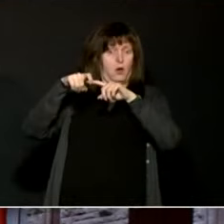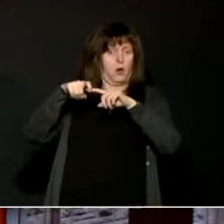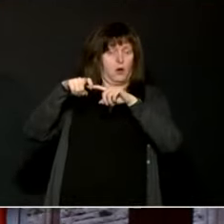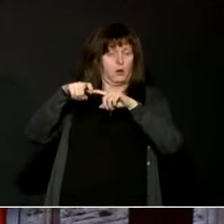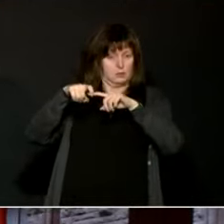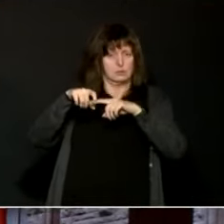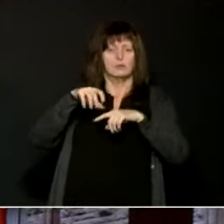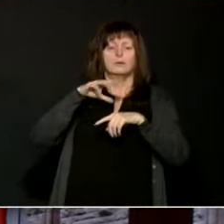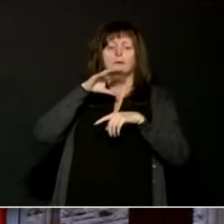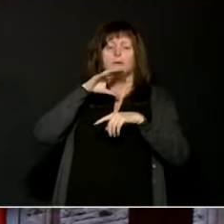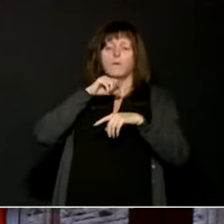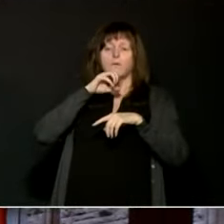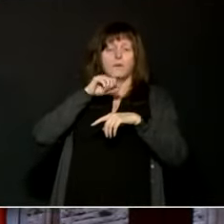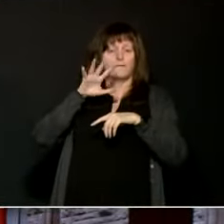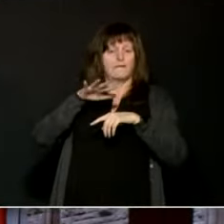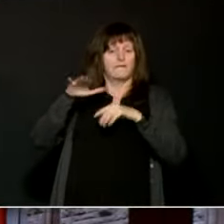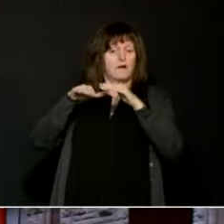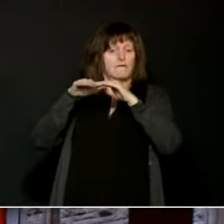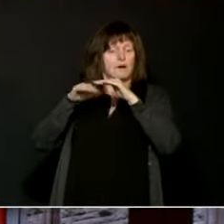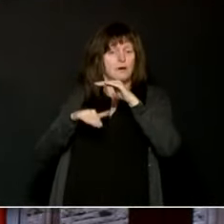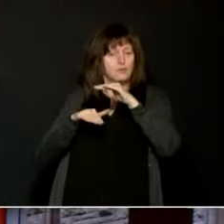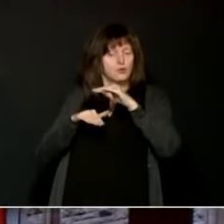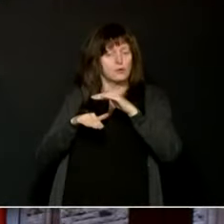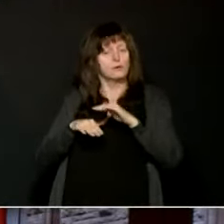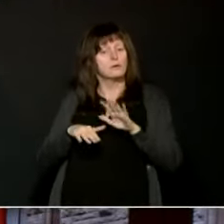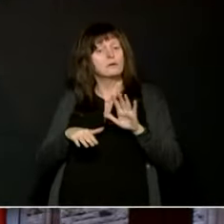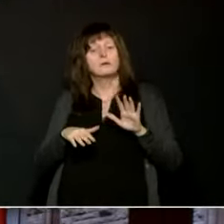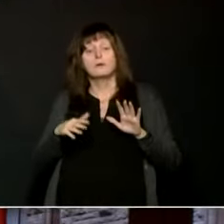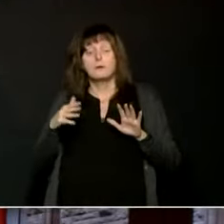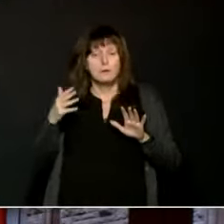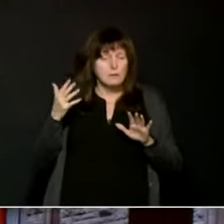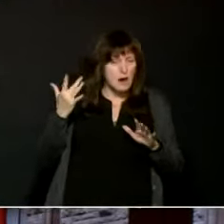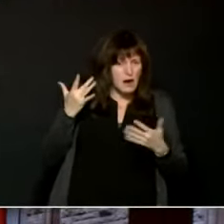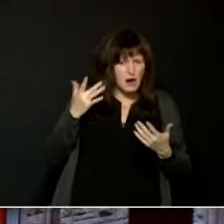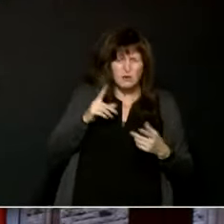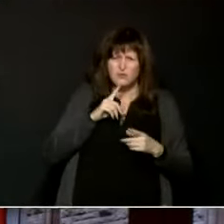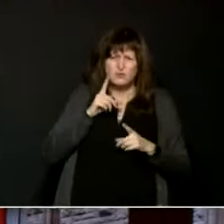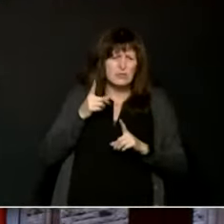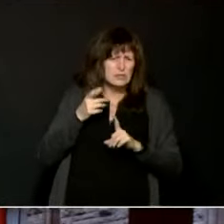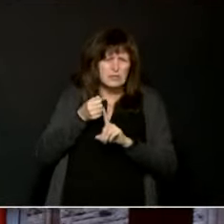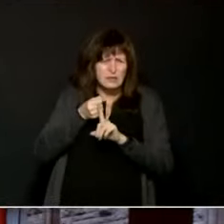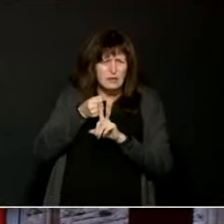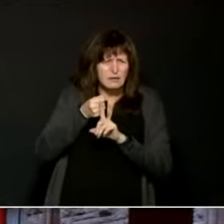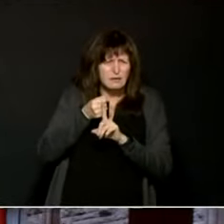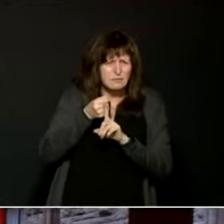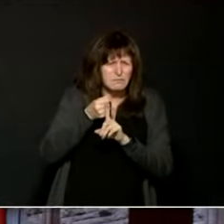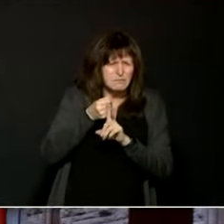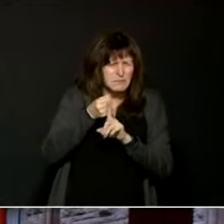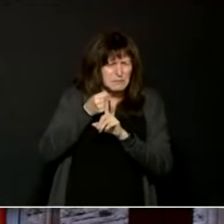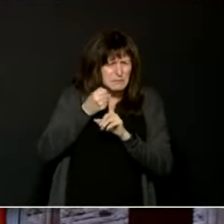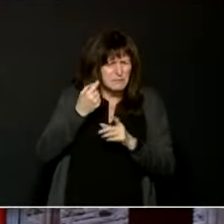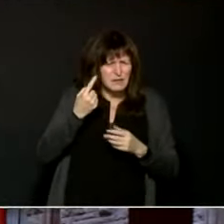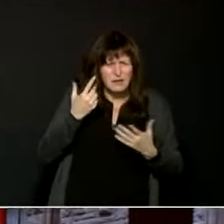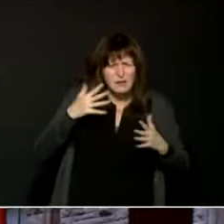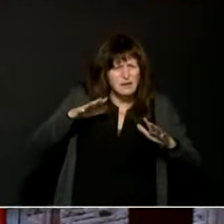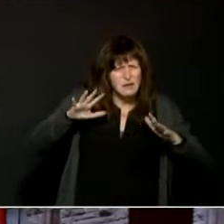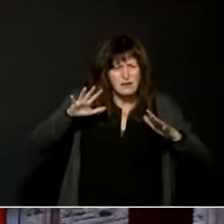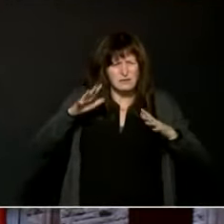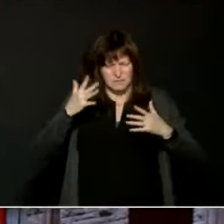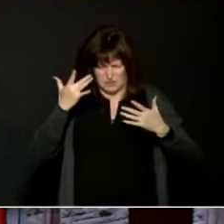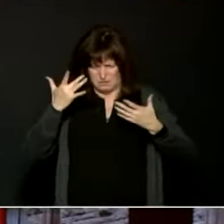there is a very rare incident, we want to make sure we're fully appraised on this in that. And because if we're going to give people